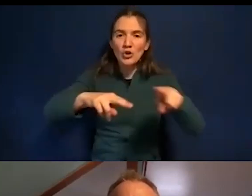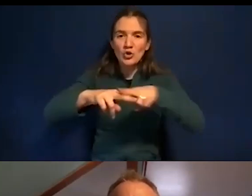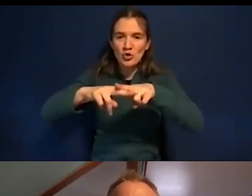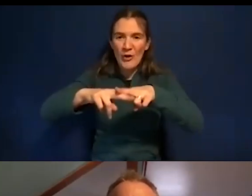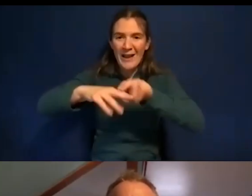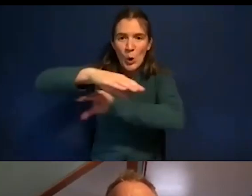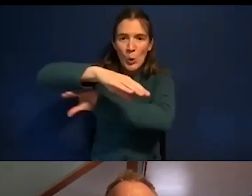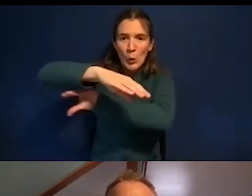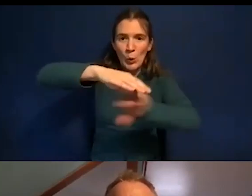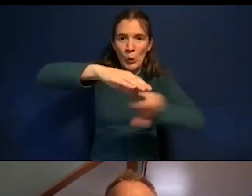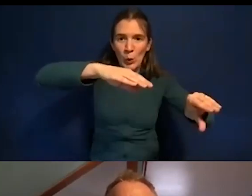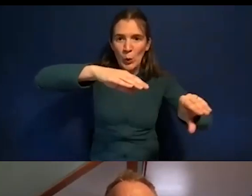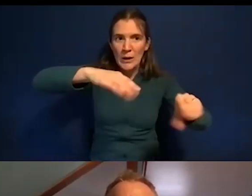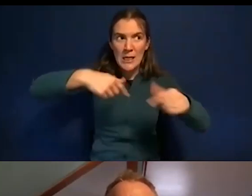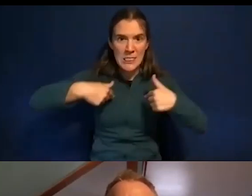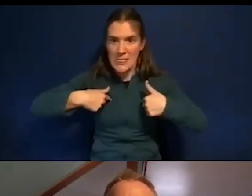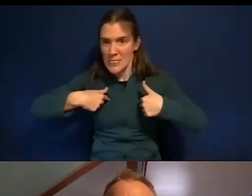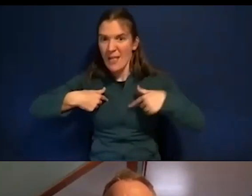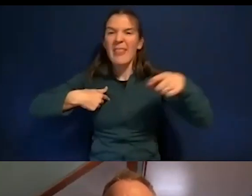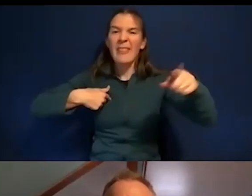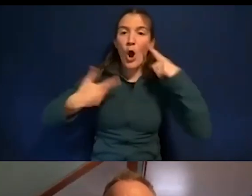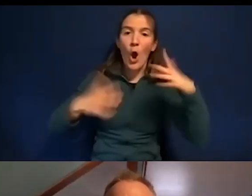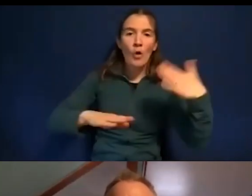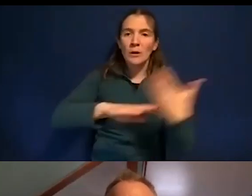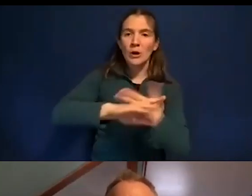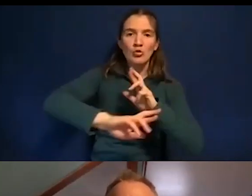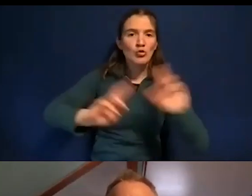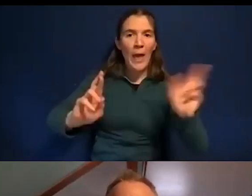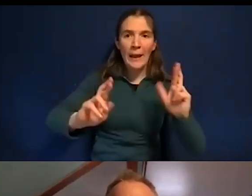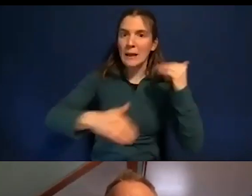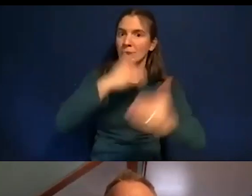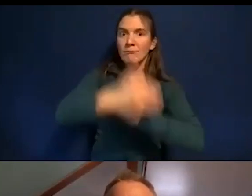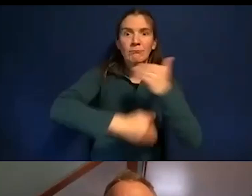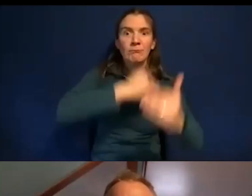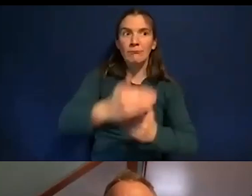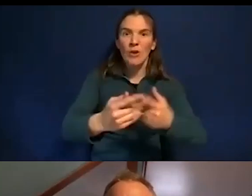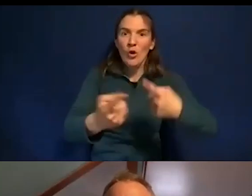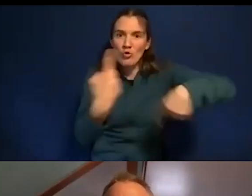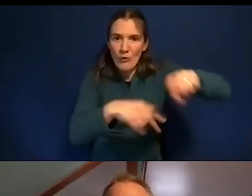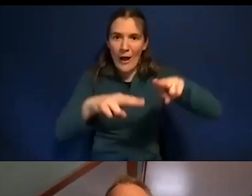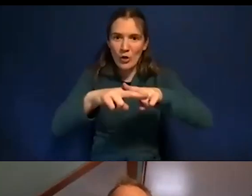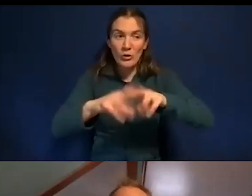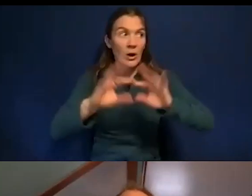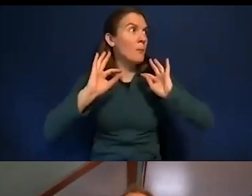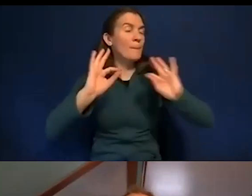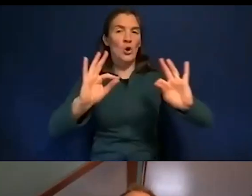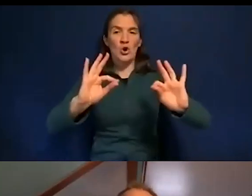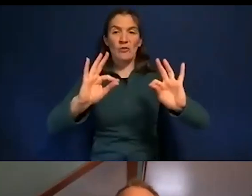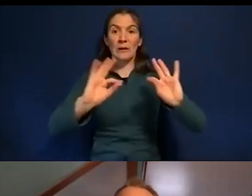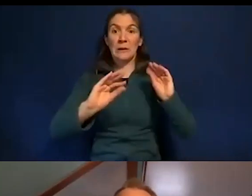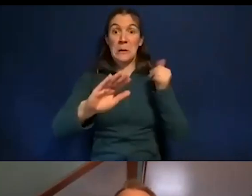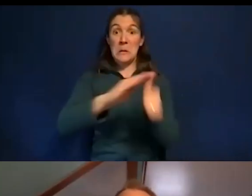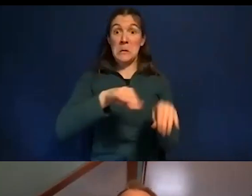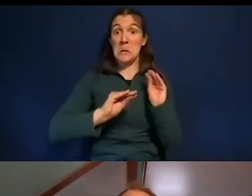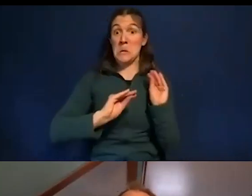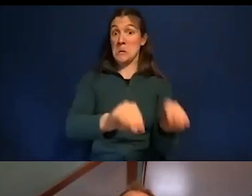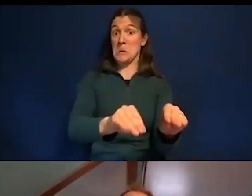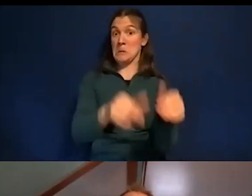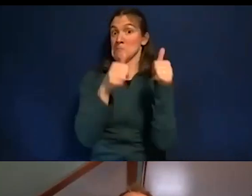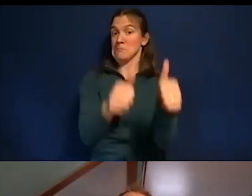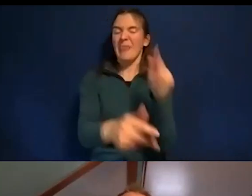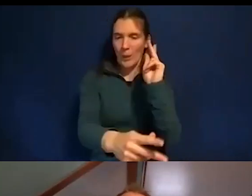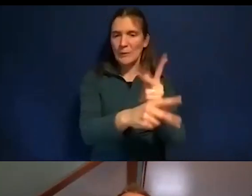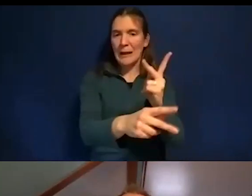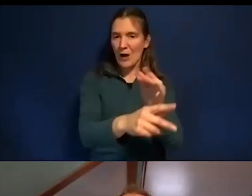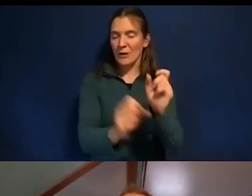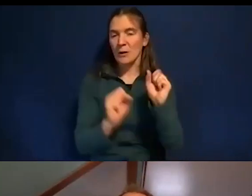big limitation. And they're going to be doing a lot of work in and around the tracks. And, you know,